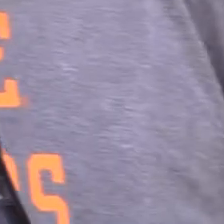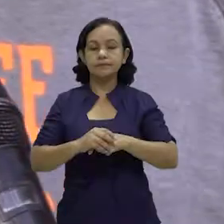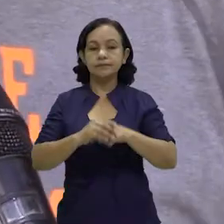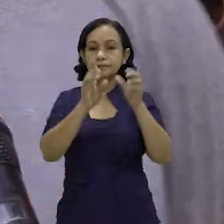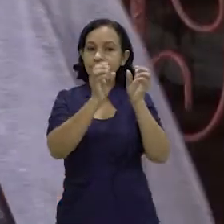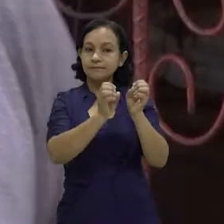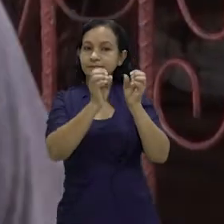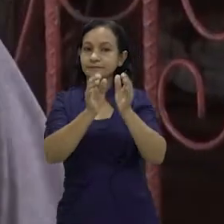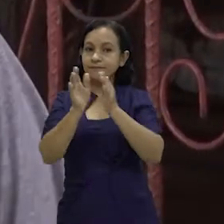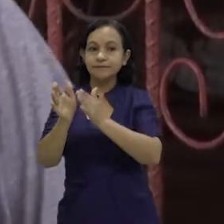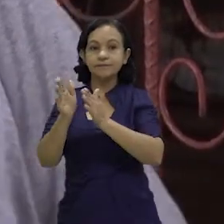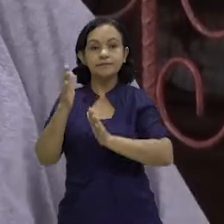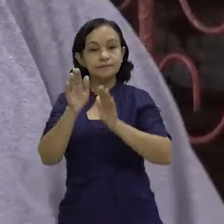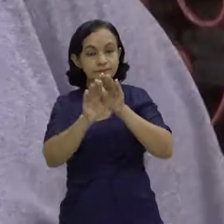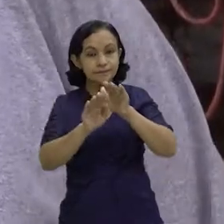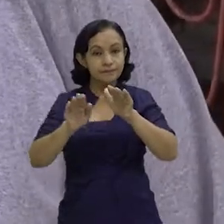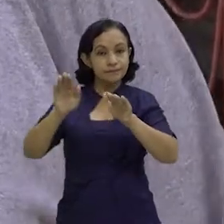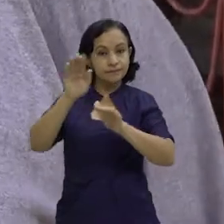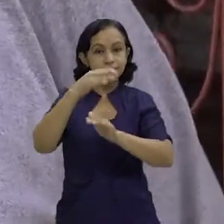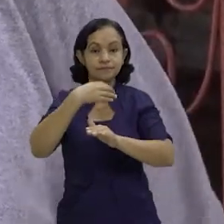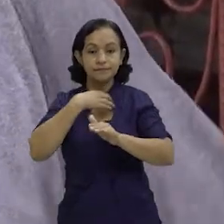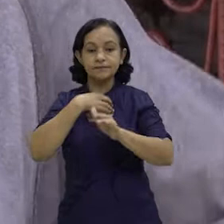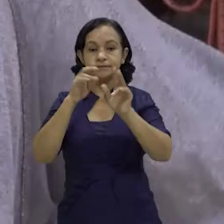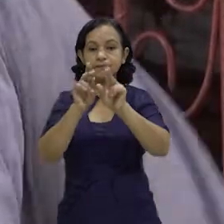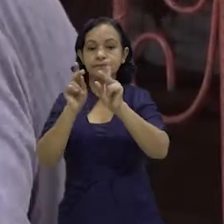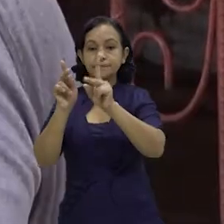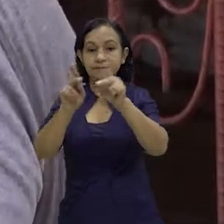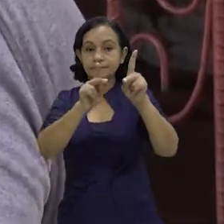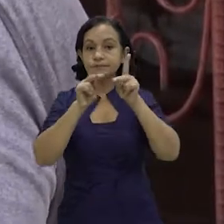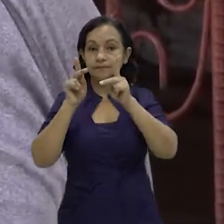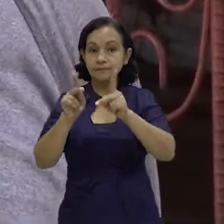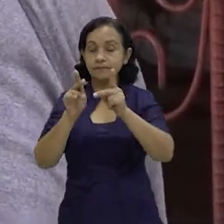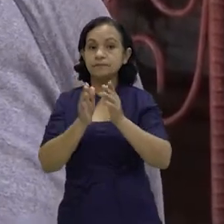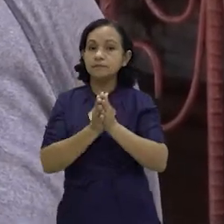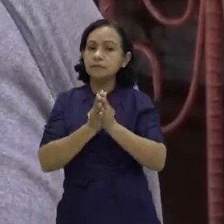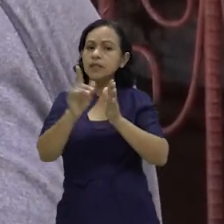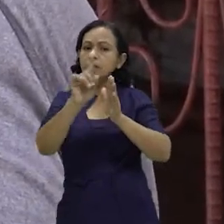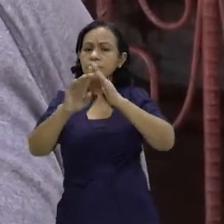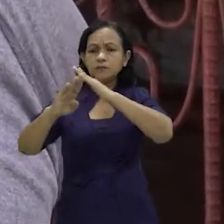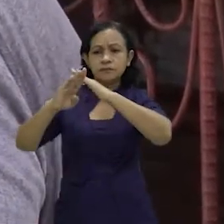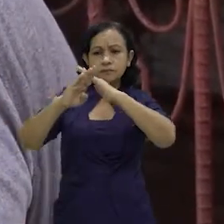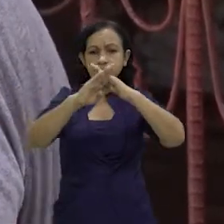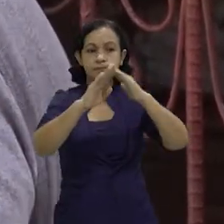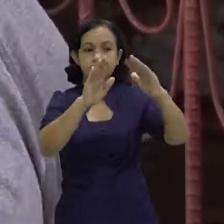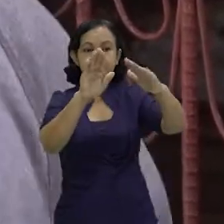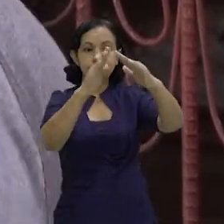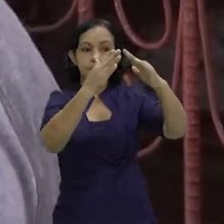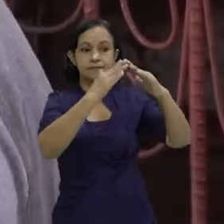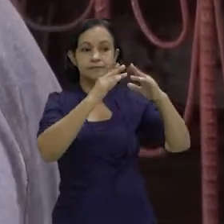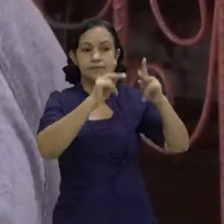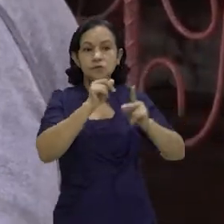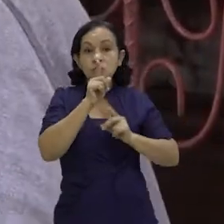We need to organize more our population to avoid that people from